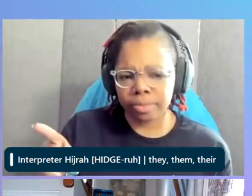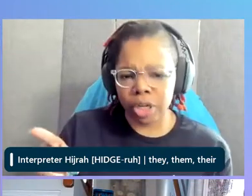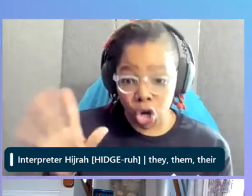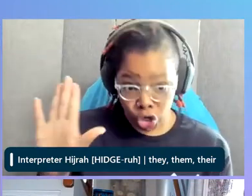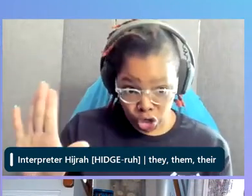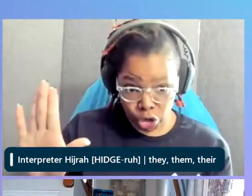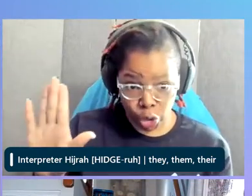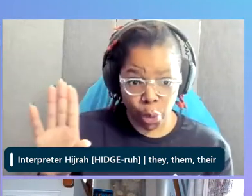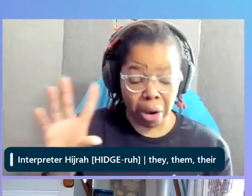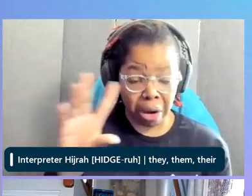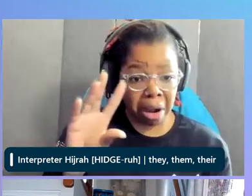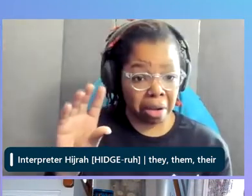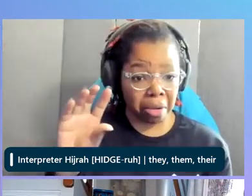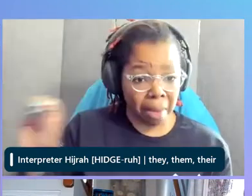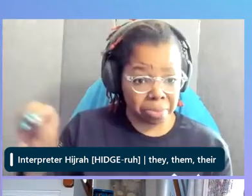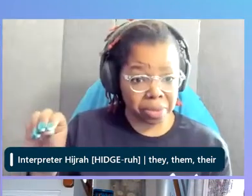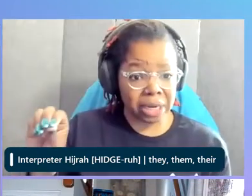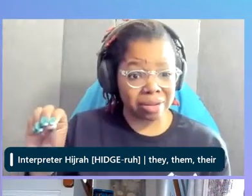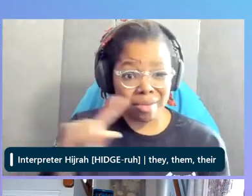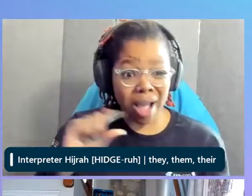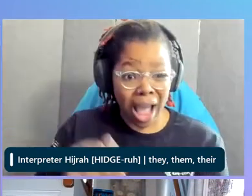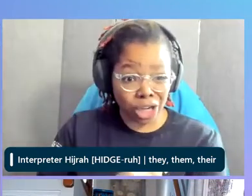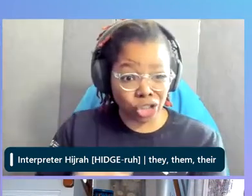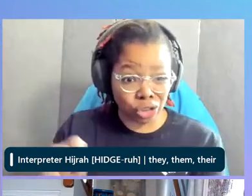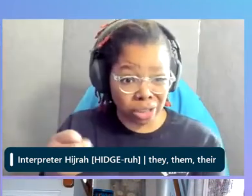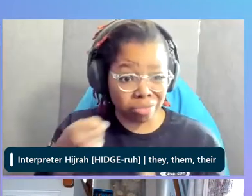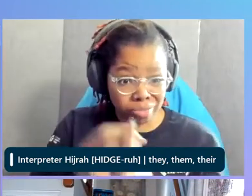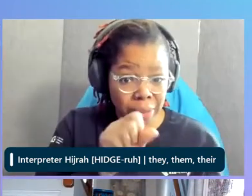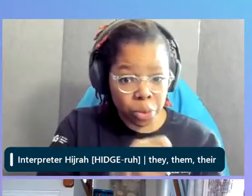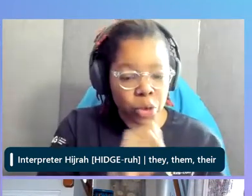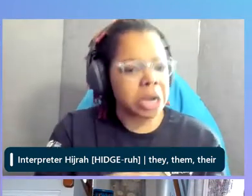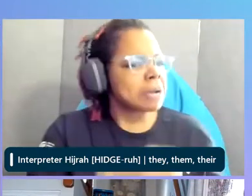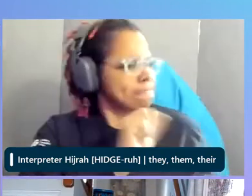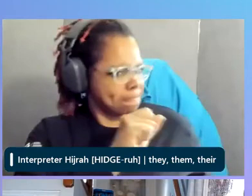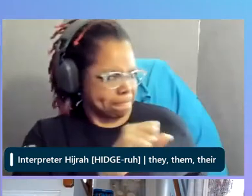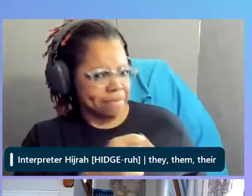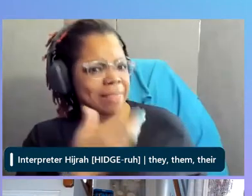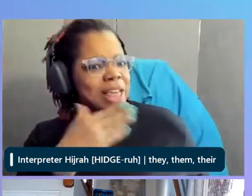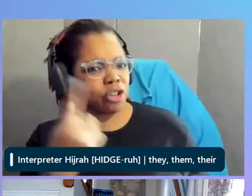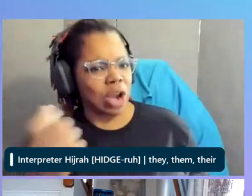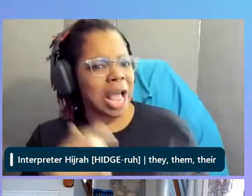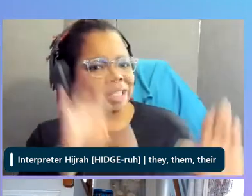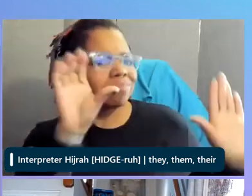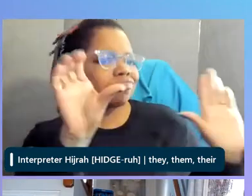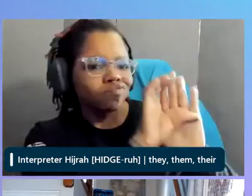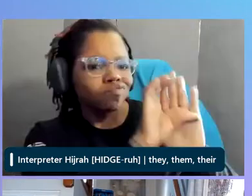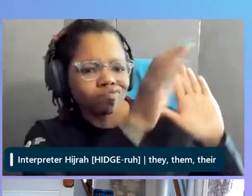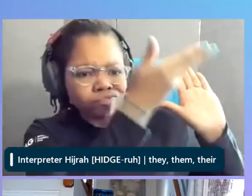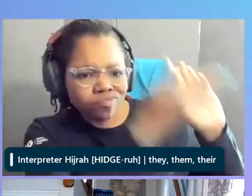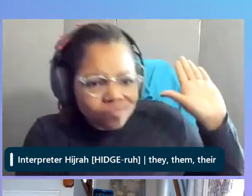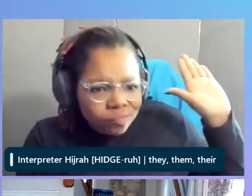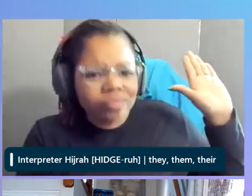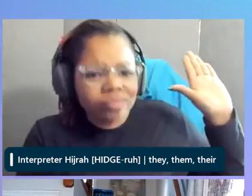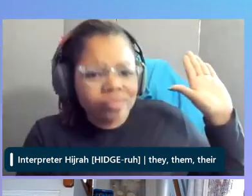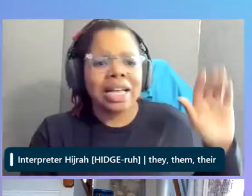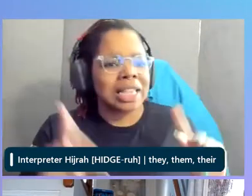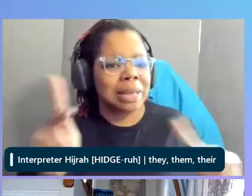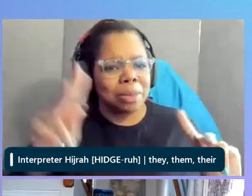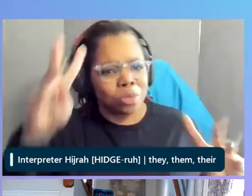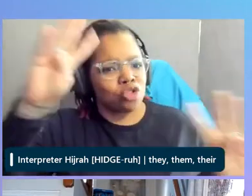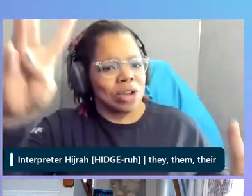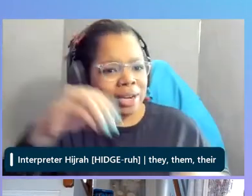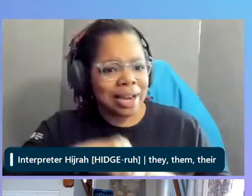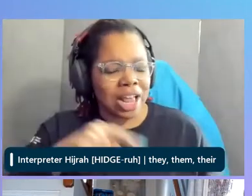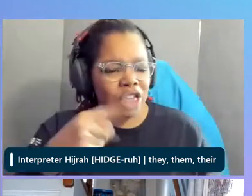company, is your foundation actually doing the work? Thanks for asking. Here is photo after photo after photo of people wearing looks they created in thrift stores, right? It is